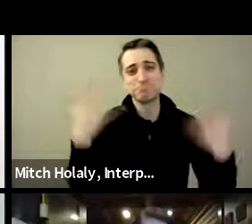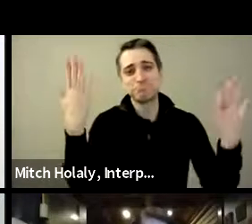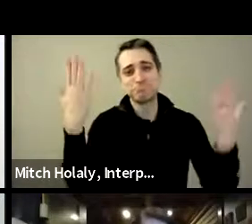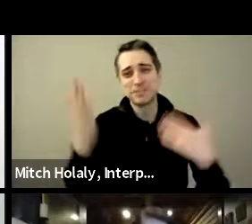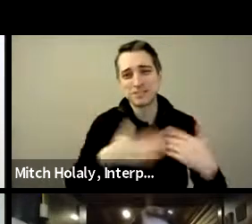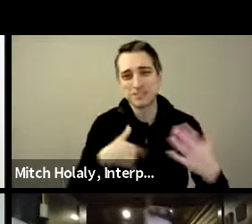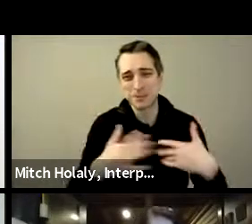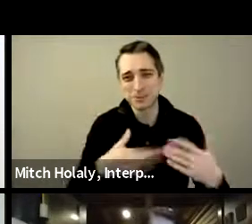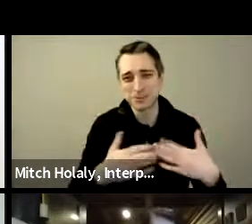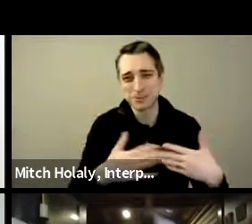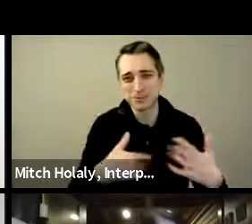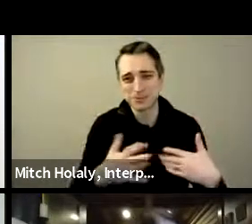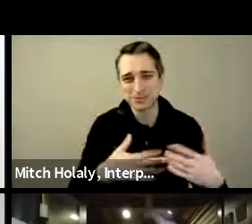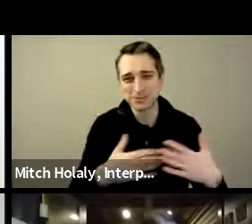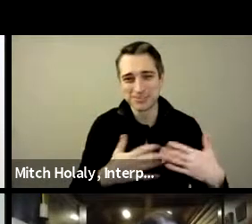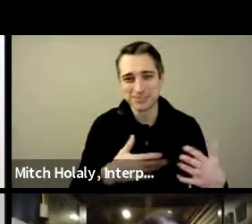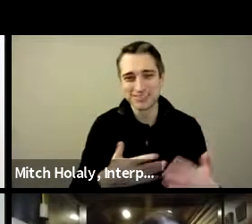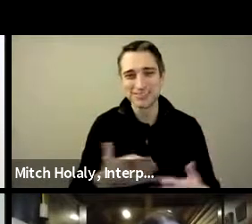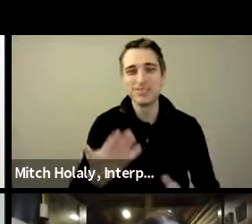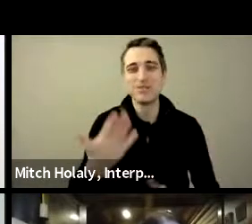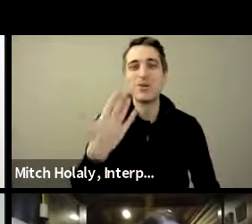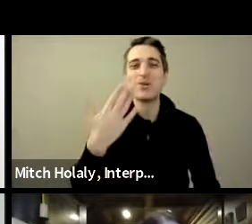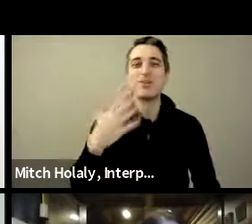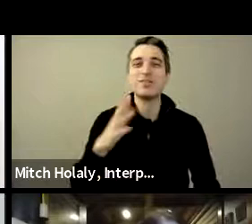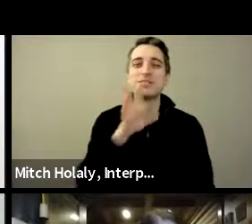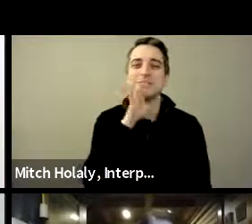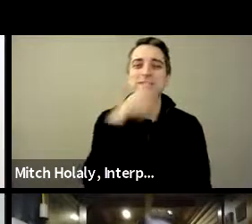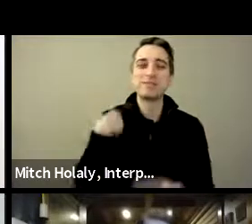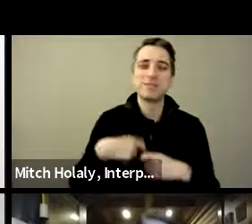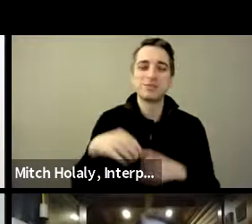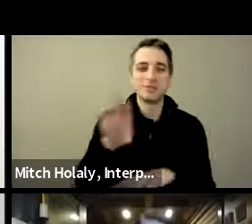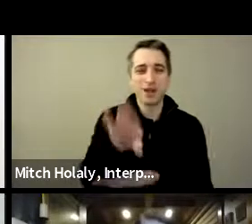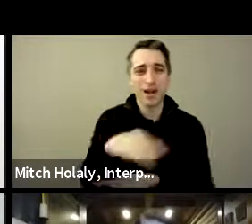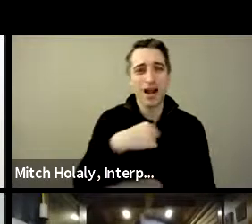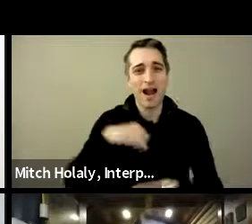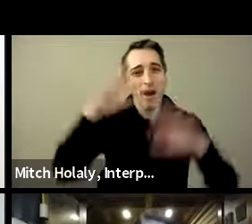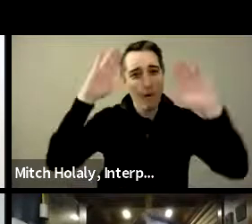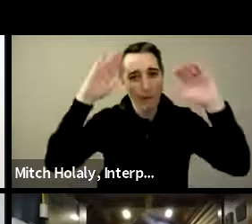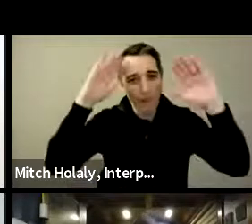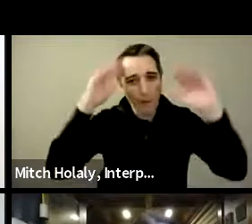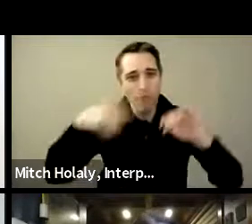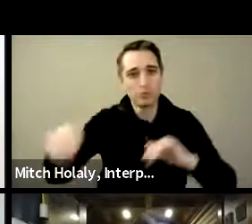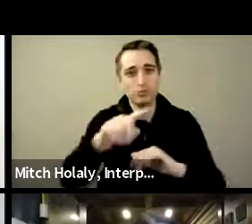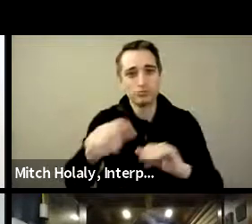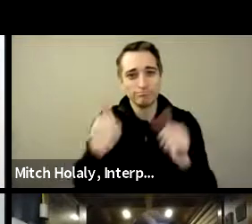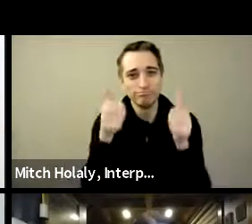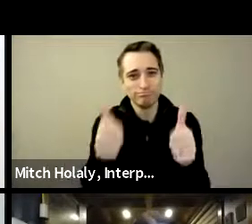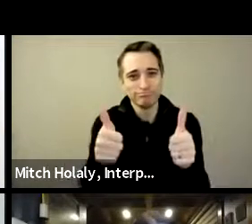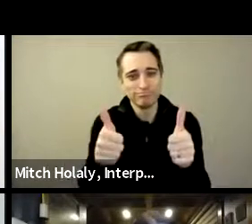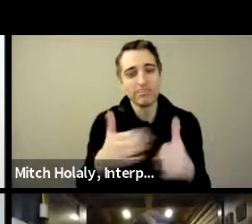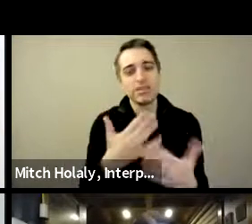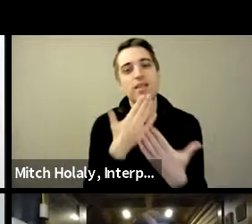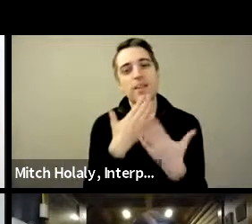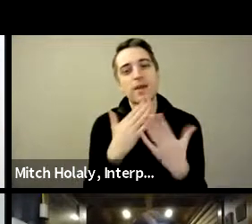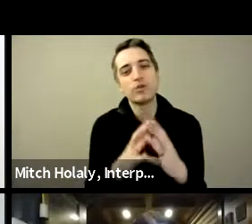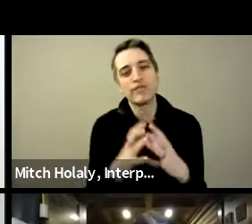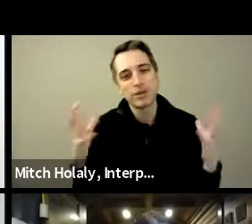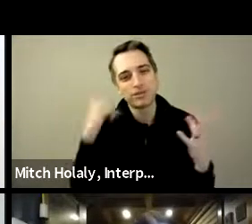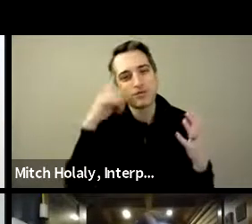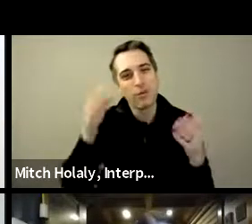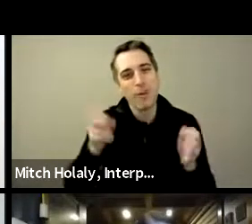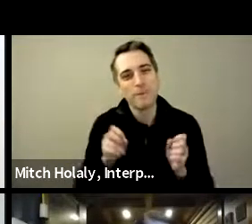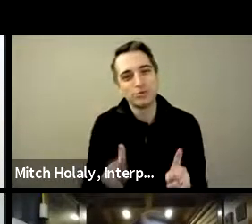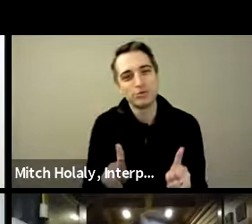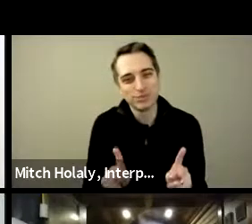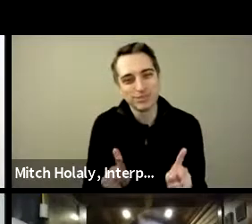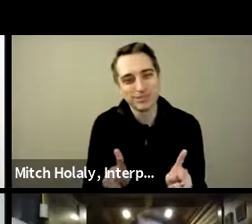right? Buenas noches a todos. Espero que todos estén bien. Thank you very much for the opportunity